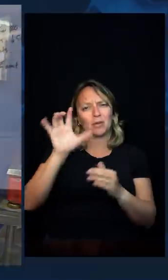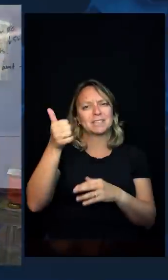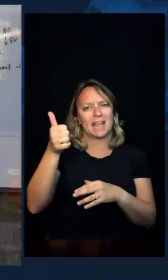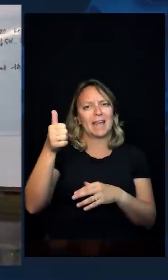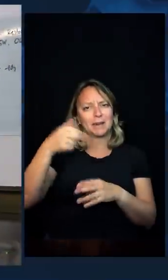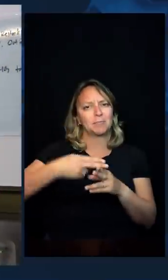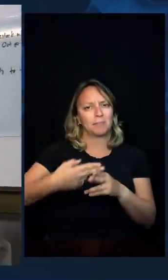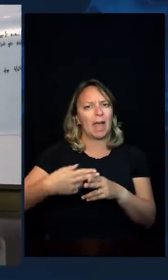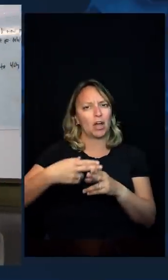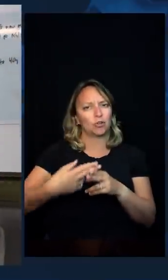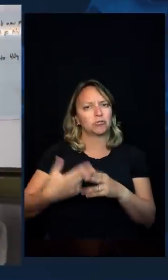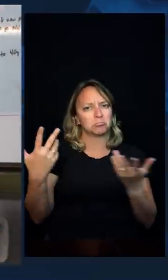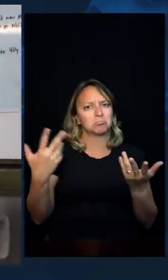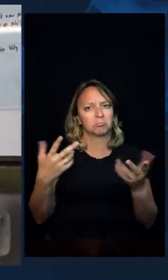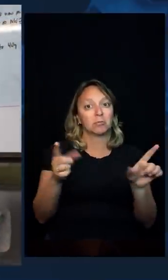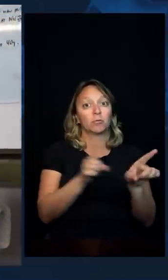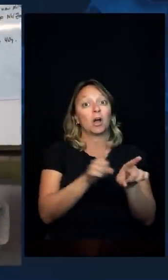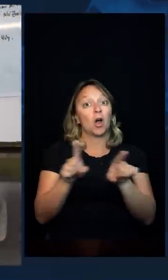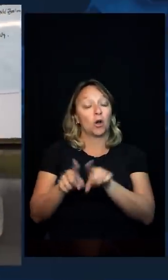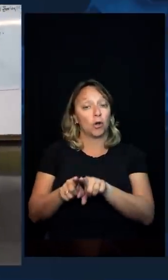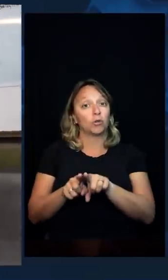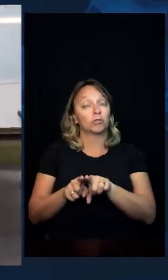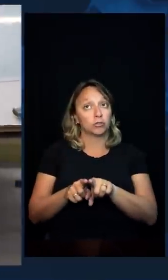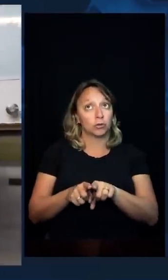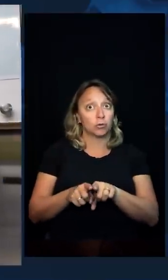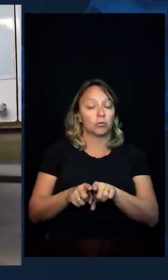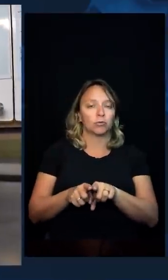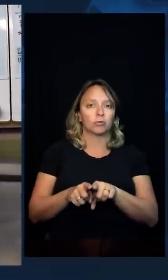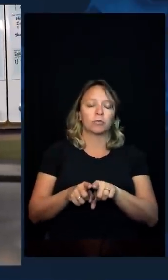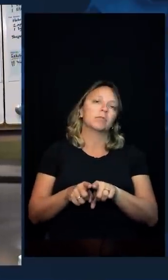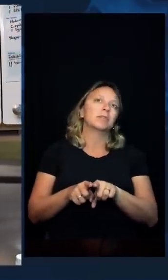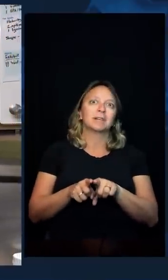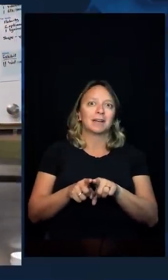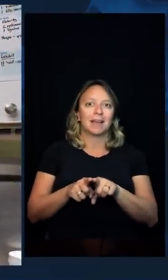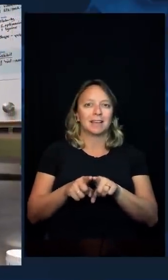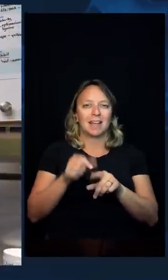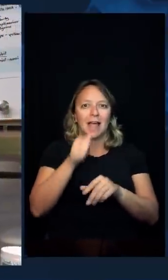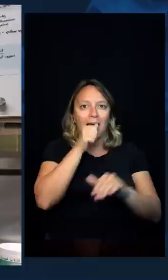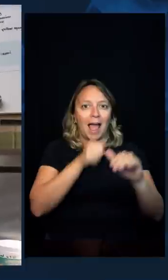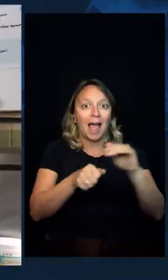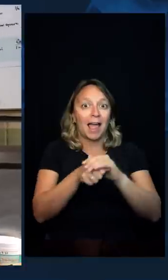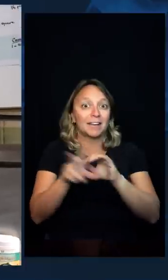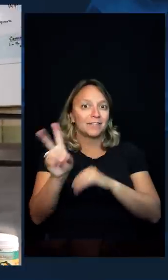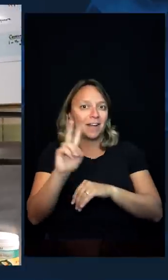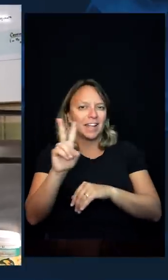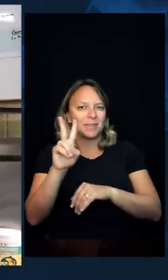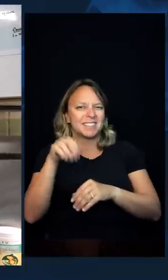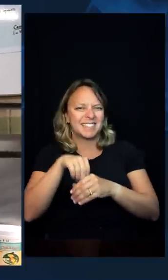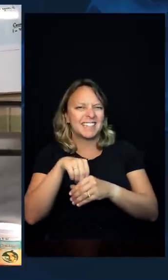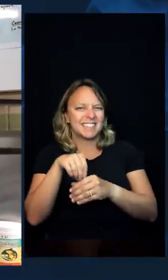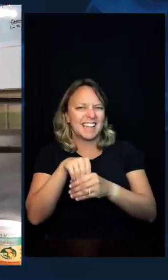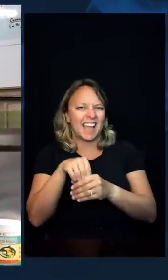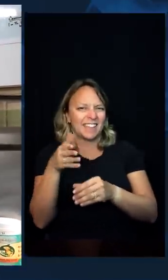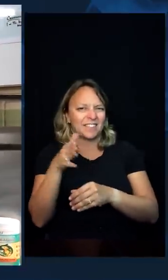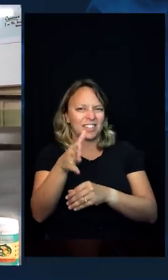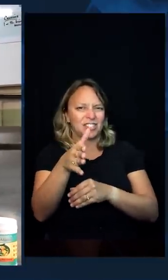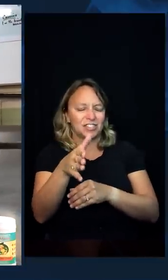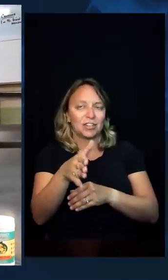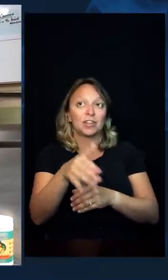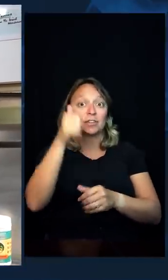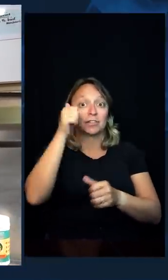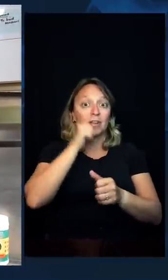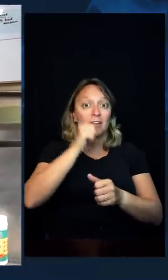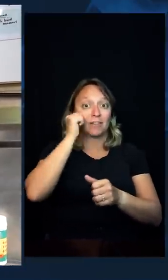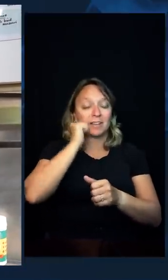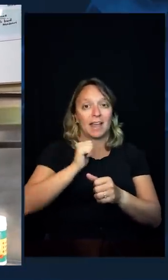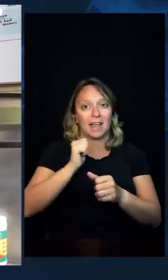pounds. We also put into our harbor seals' fish some vitamins. So each day, about twice a day, they'll receive